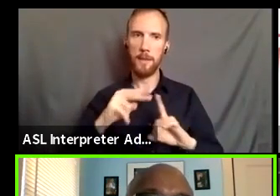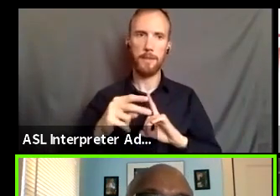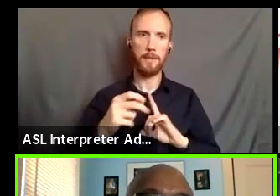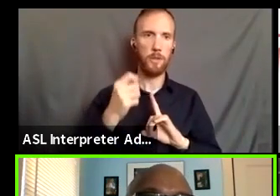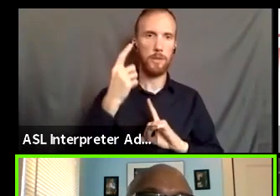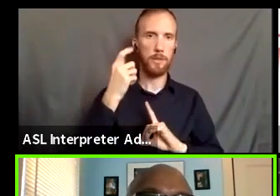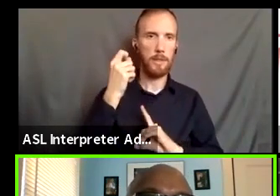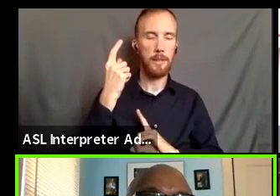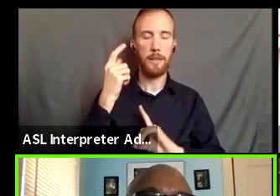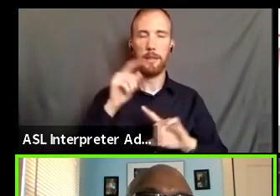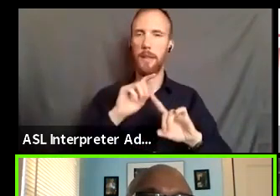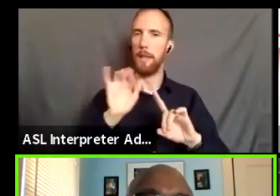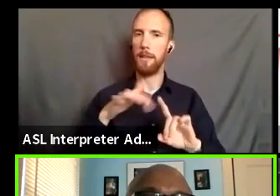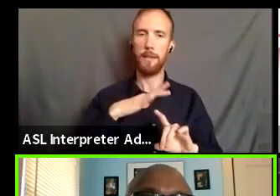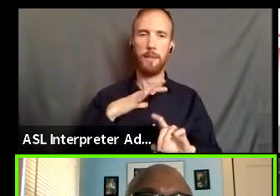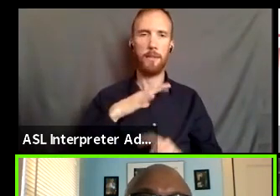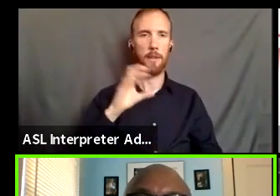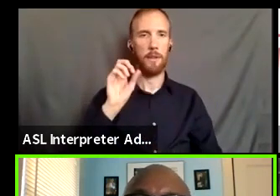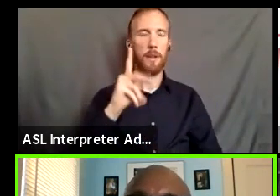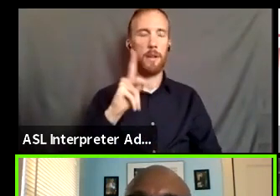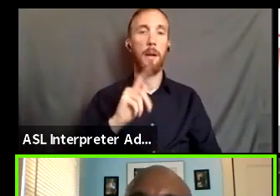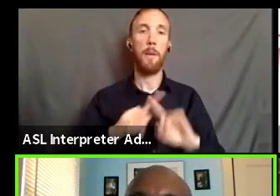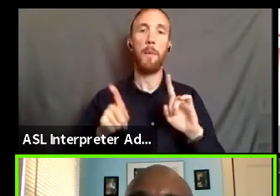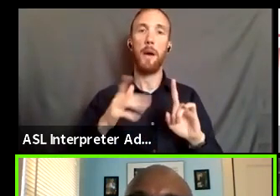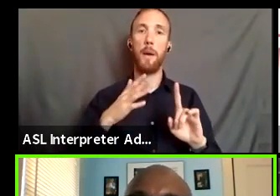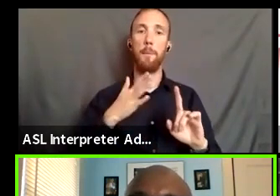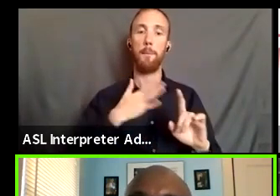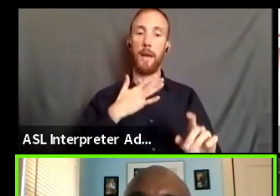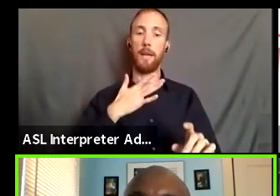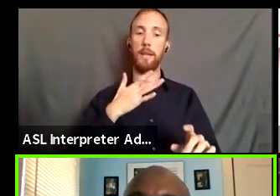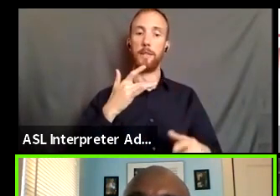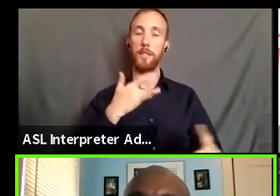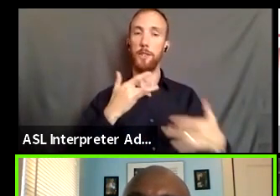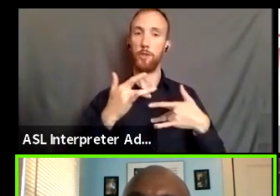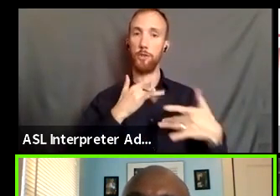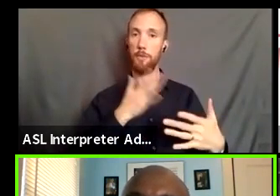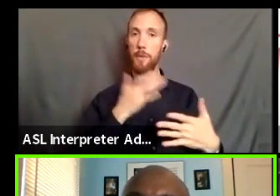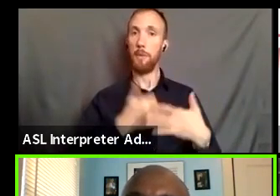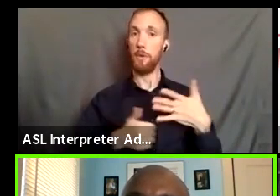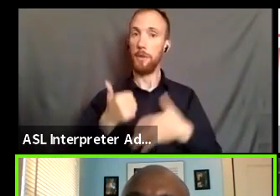just that what concerns me the most is that it's